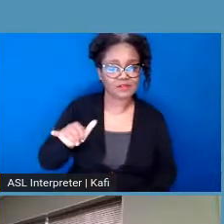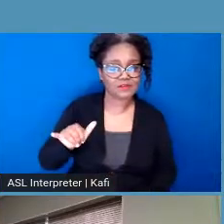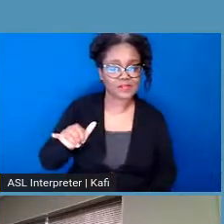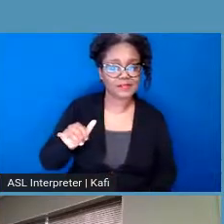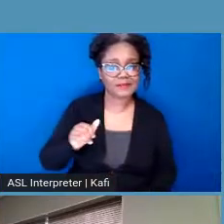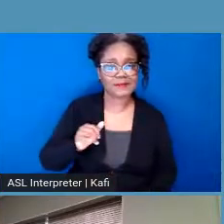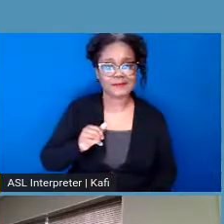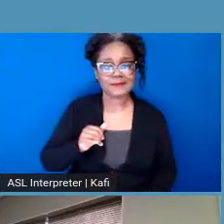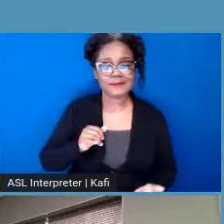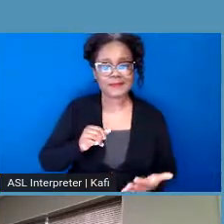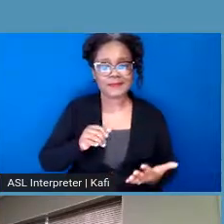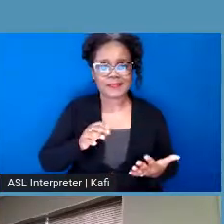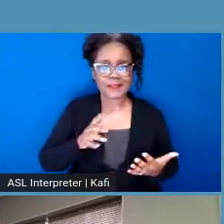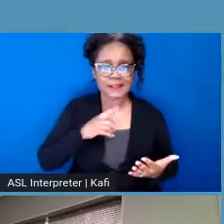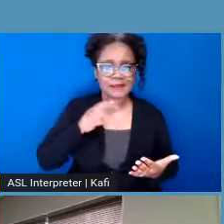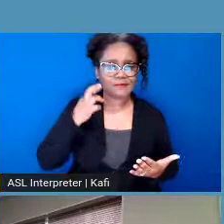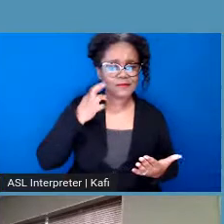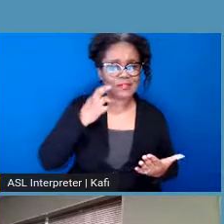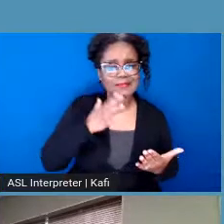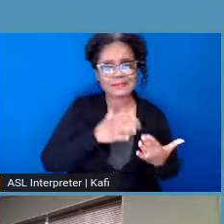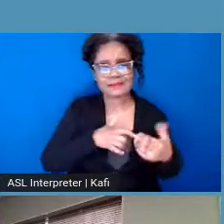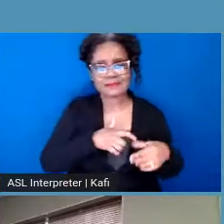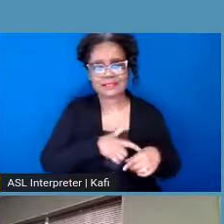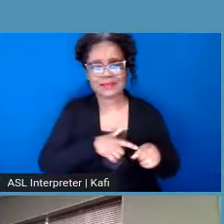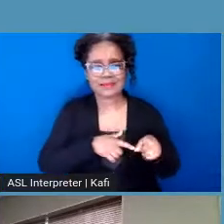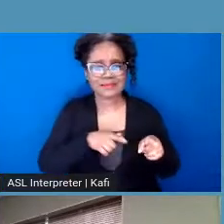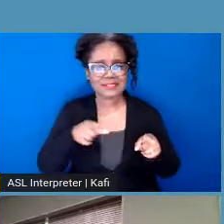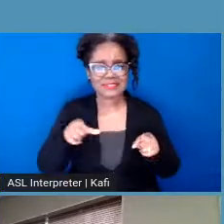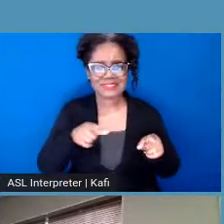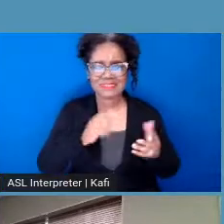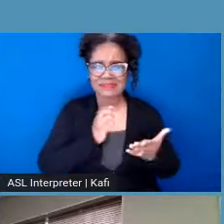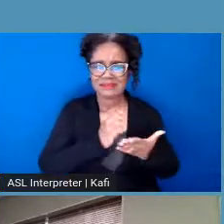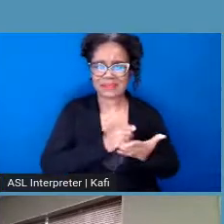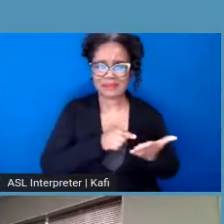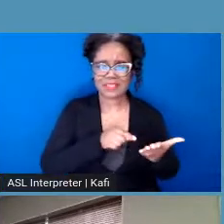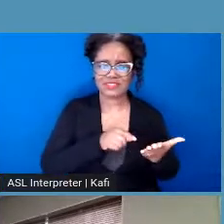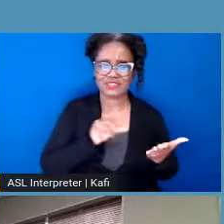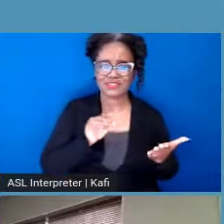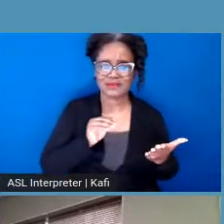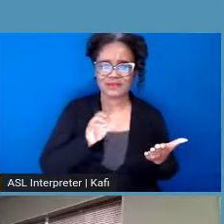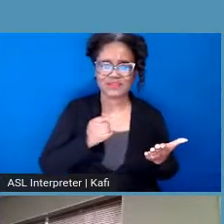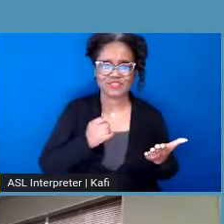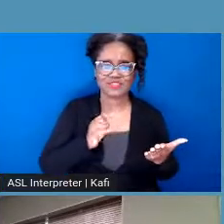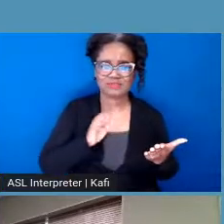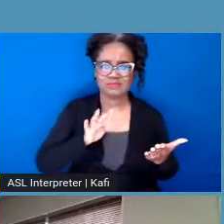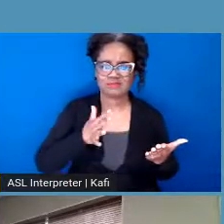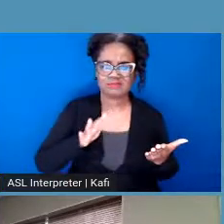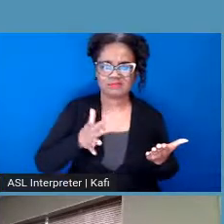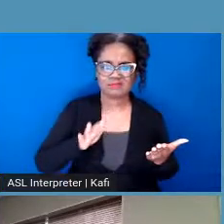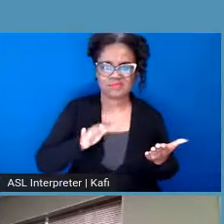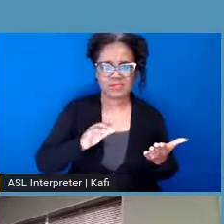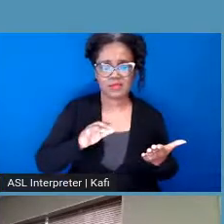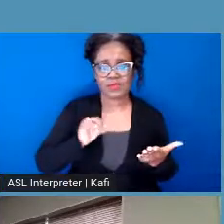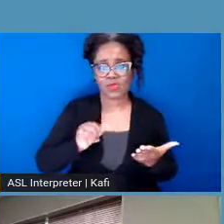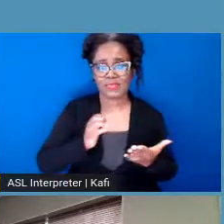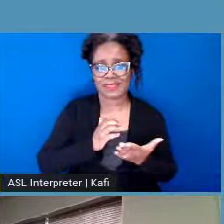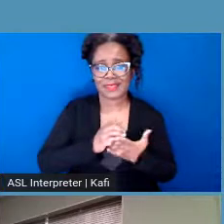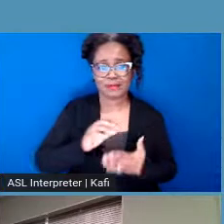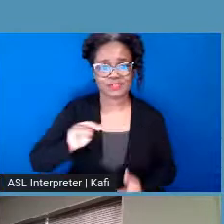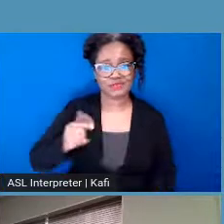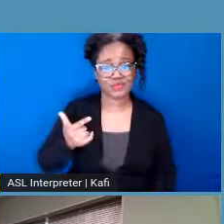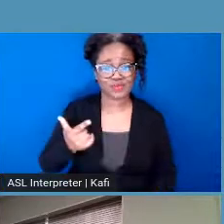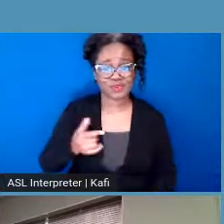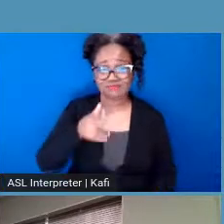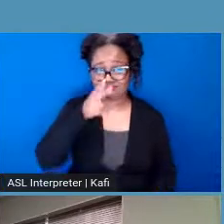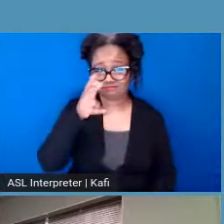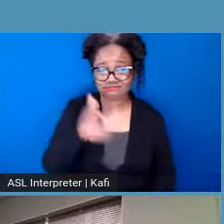not everything had a great image sometimes, or sometimes things didn't have images at all, which I feel like is a very universal experience. And so I kind of